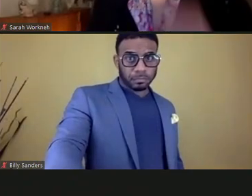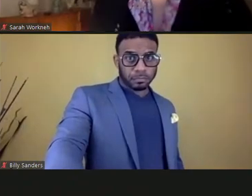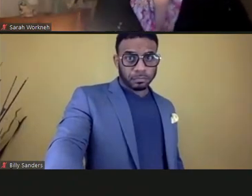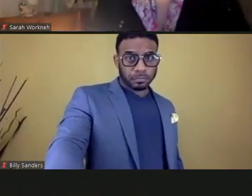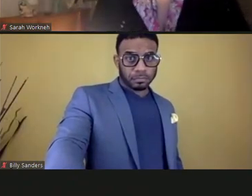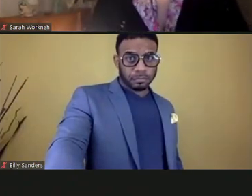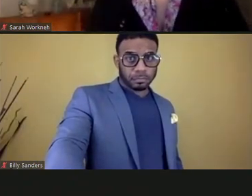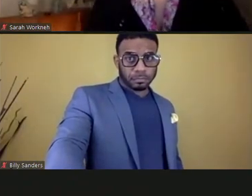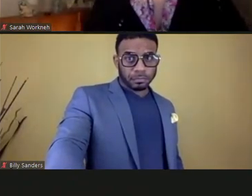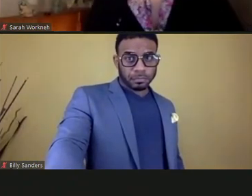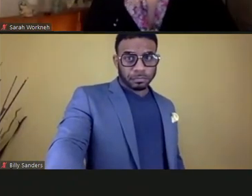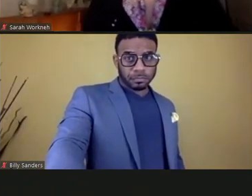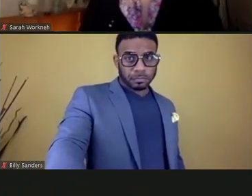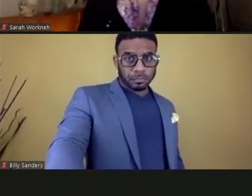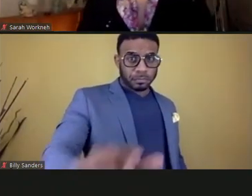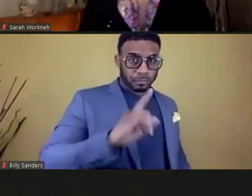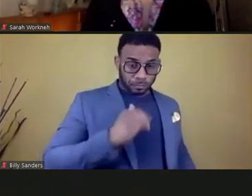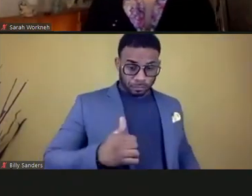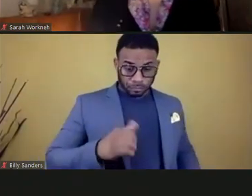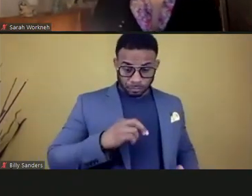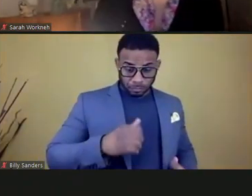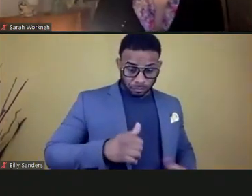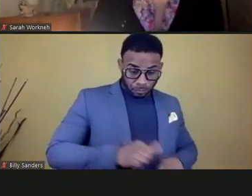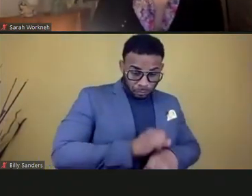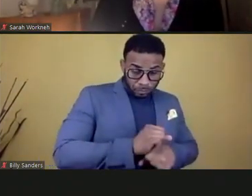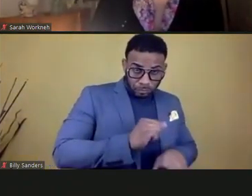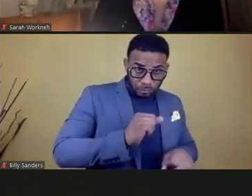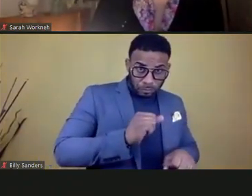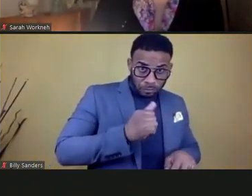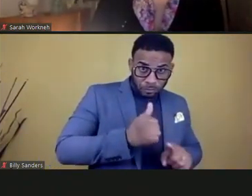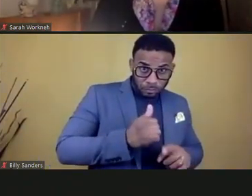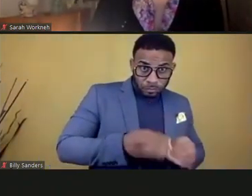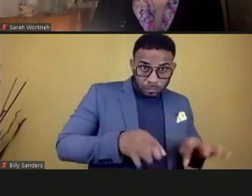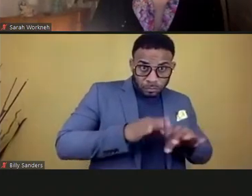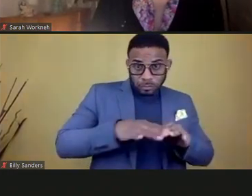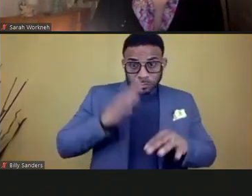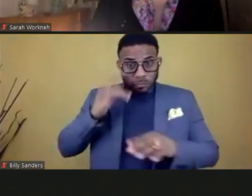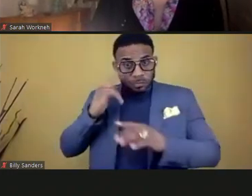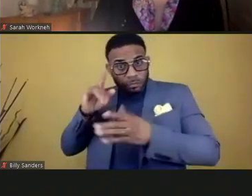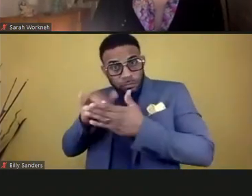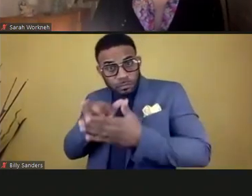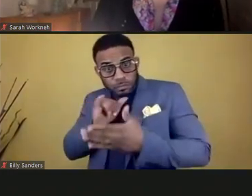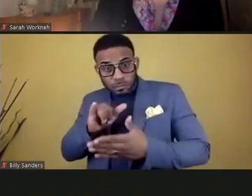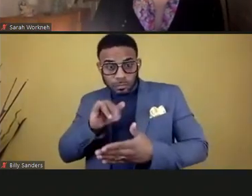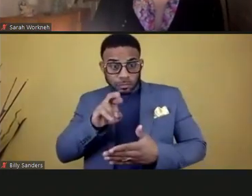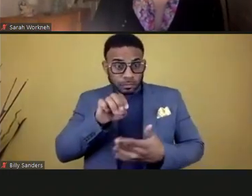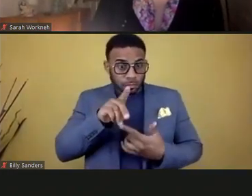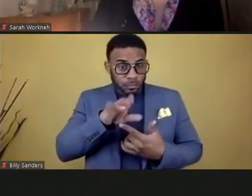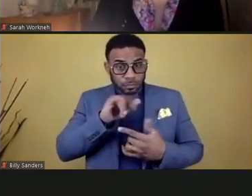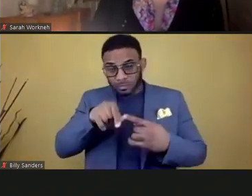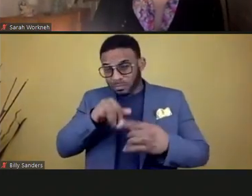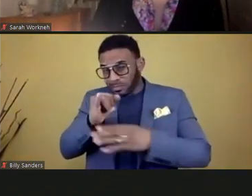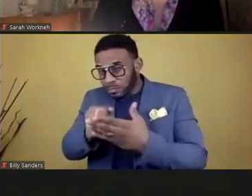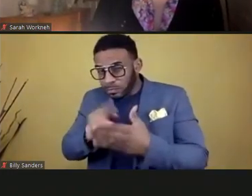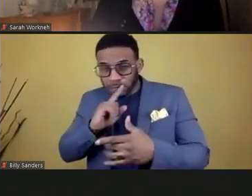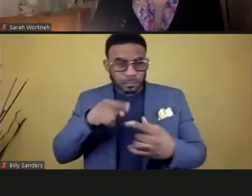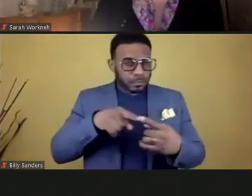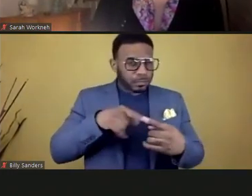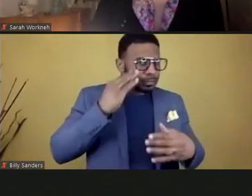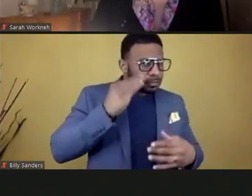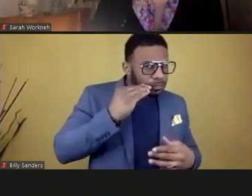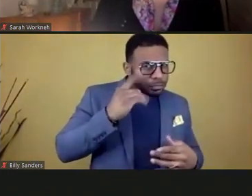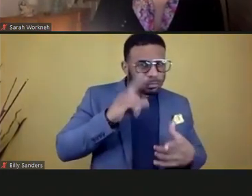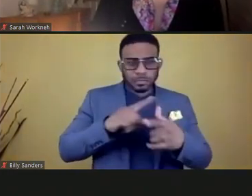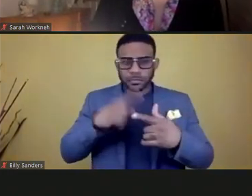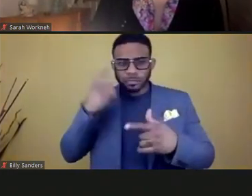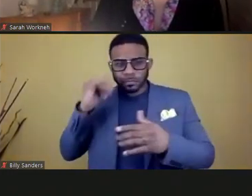is the residency itself more important than the experience for the artist? Is the residency about the artist, or is it about the experience for